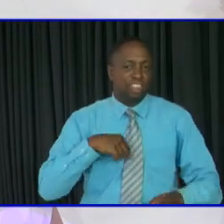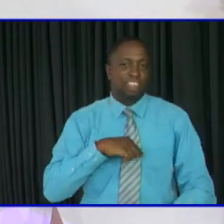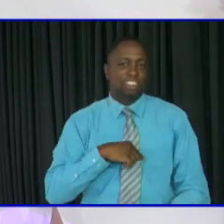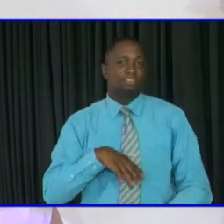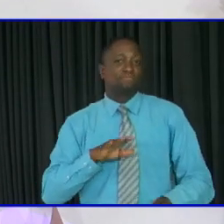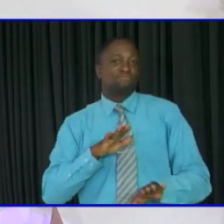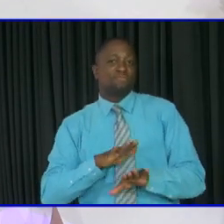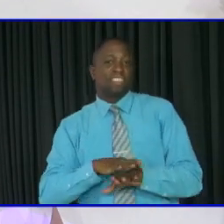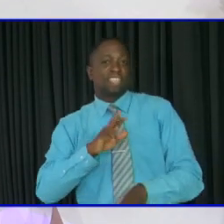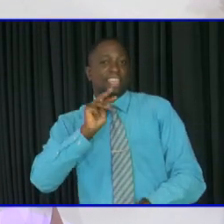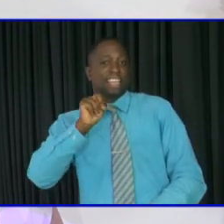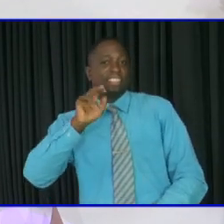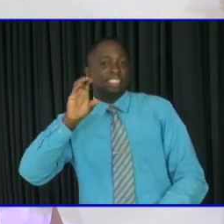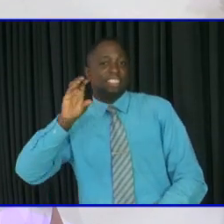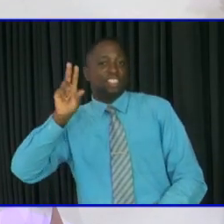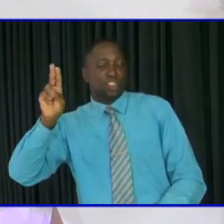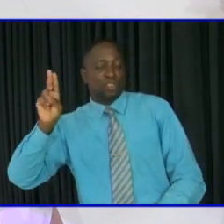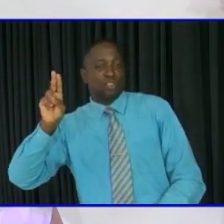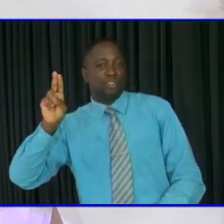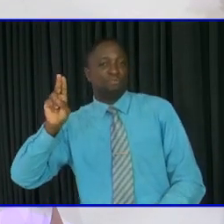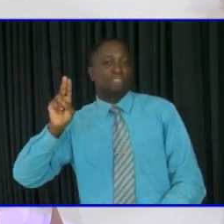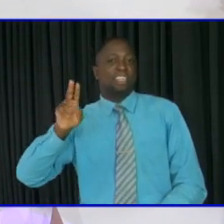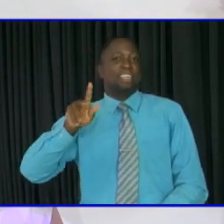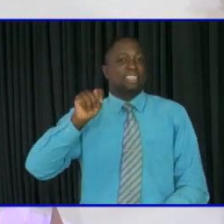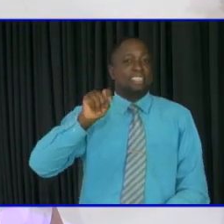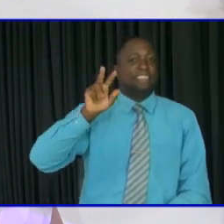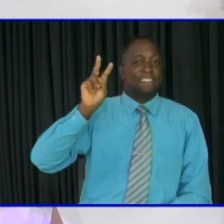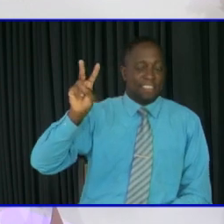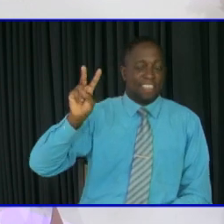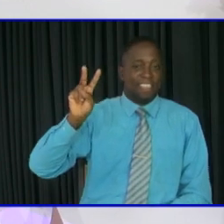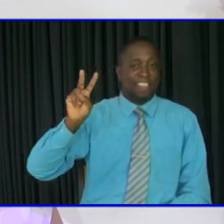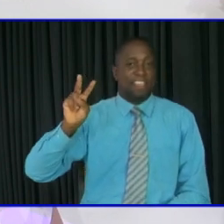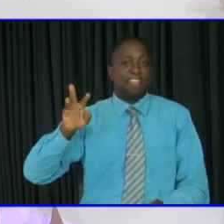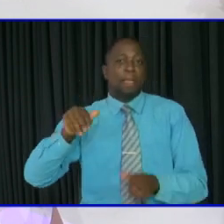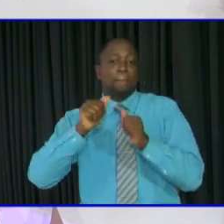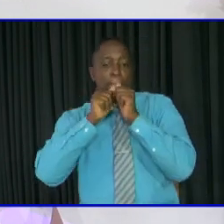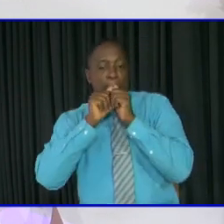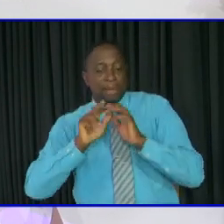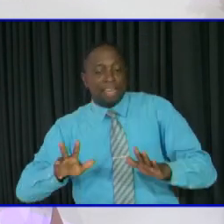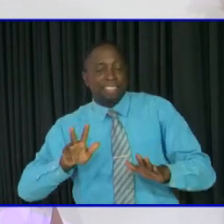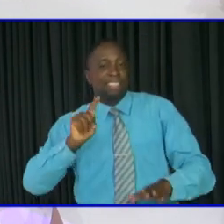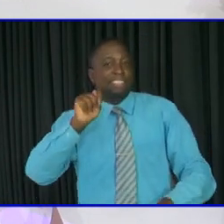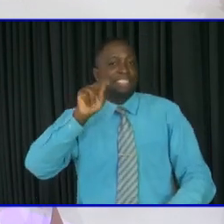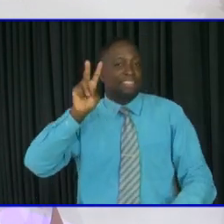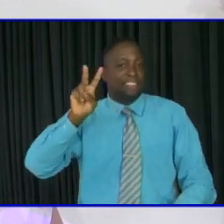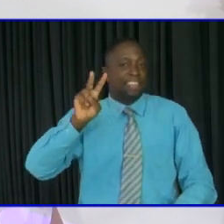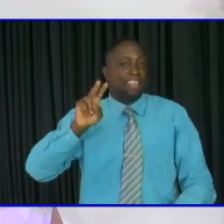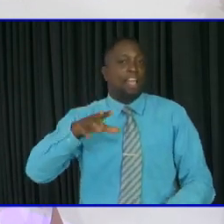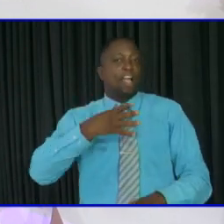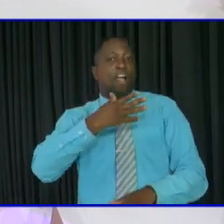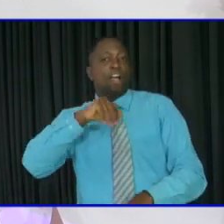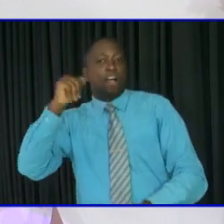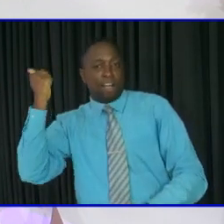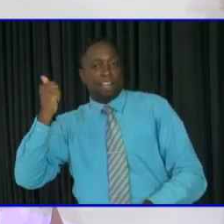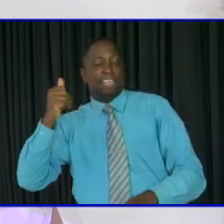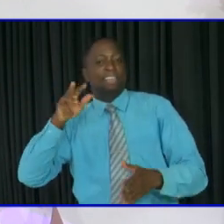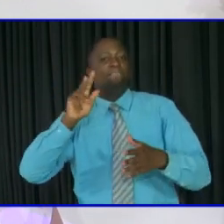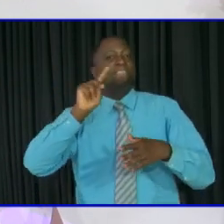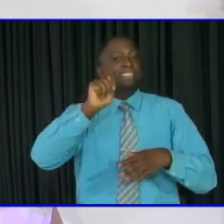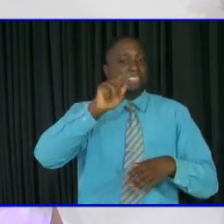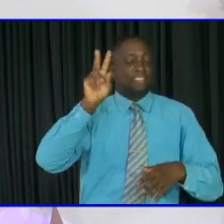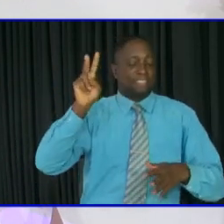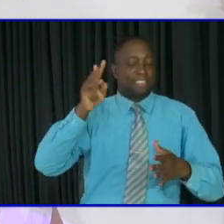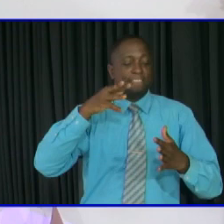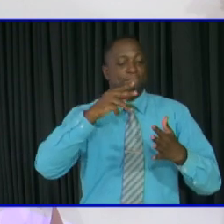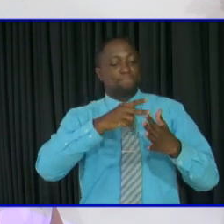NCU Radio, on NCU Television, on Blessed Television and its 13 affiliate network station, on WCCN, on Cornwall